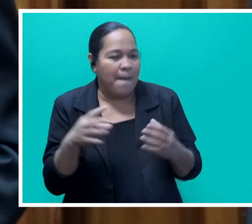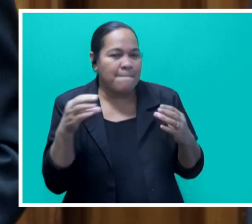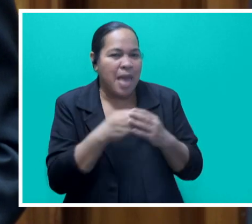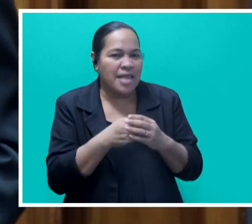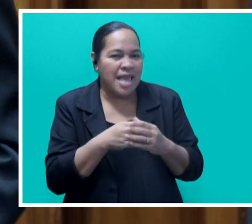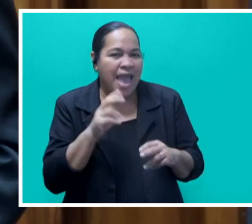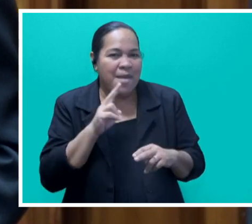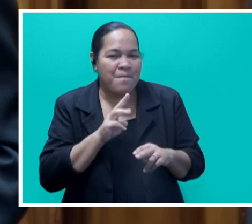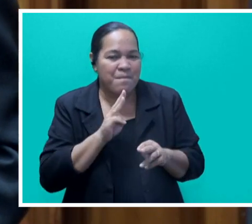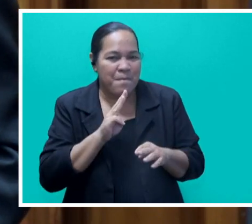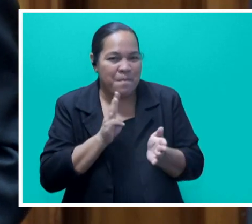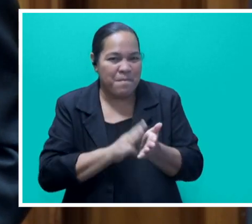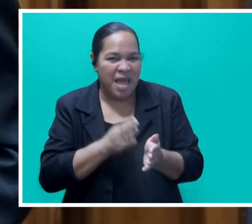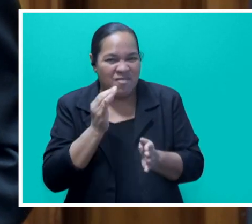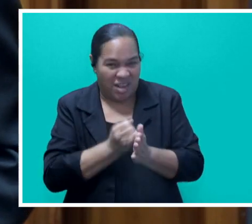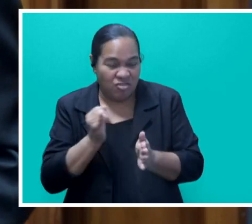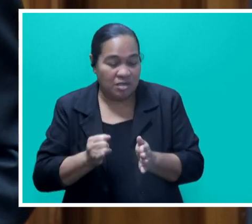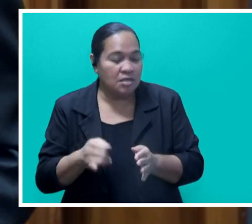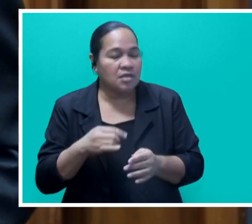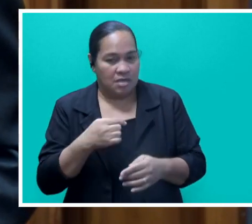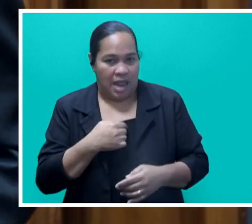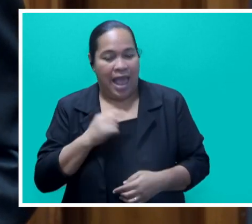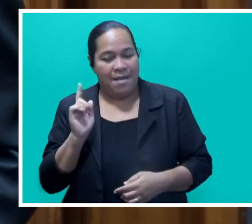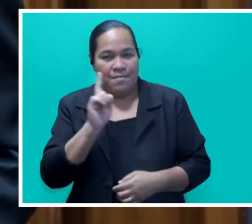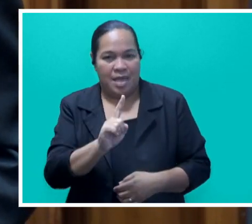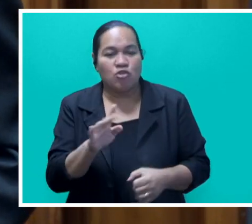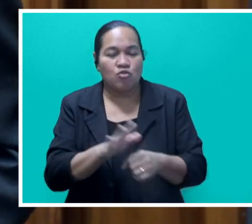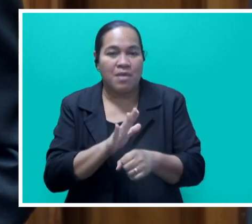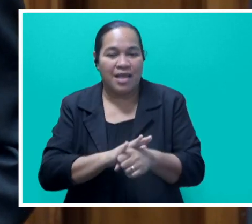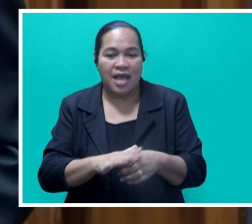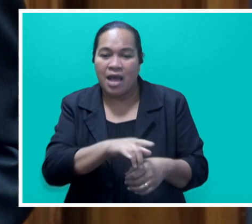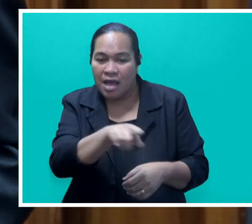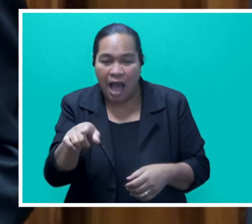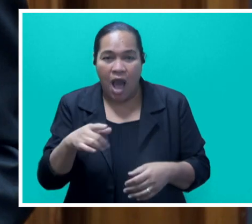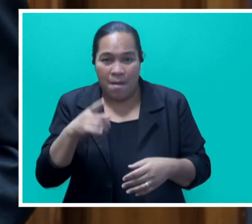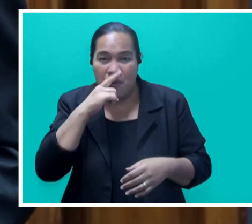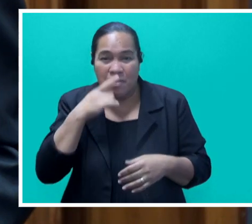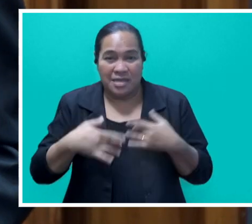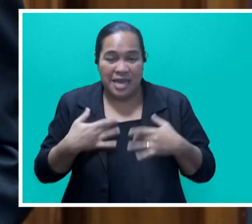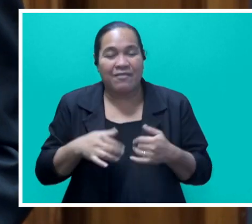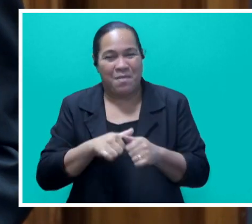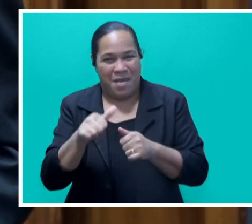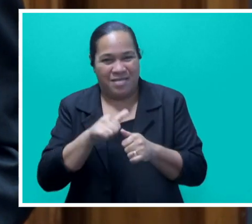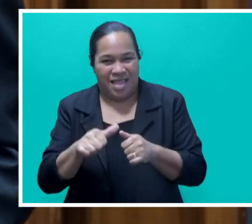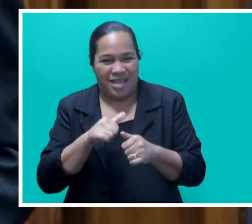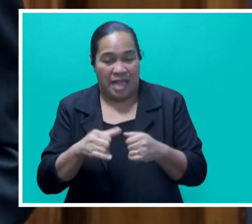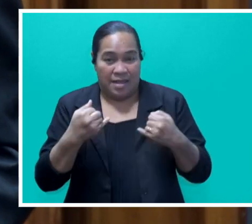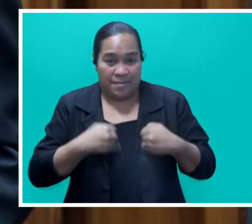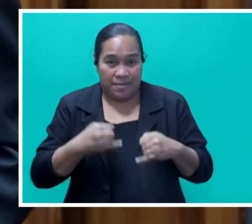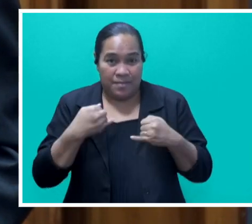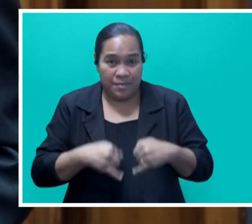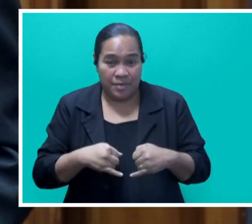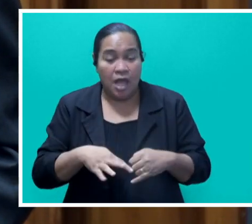manufacturing. I am here to make the lives of our people better by implementing actionable,